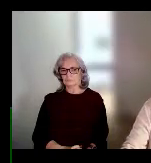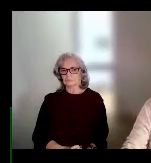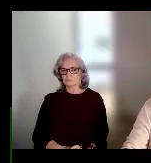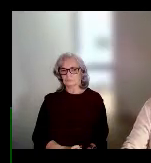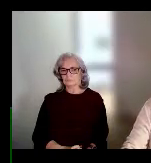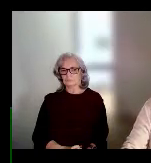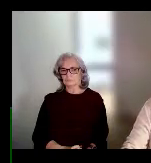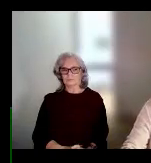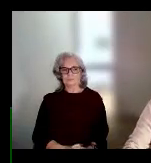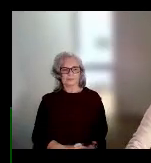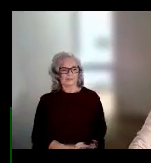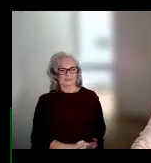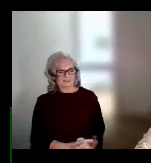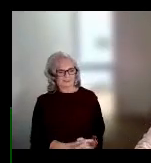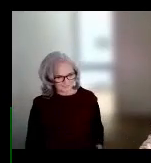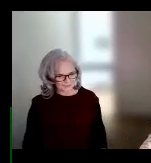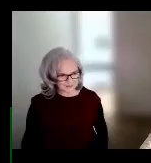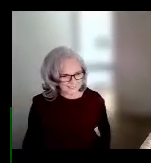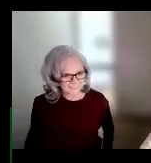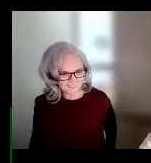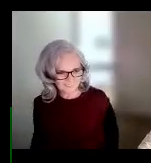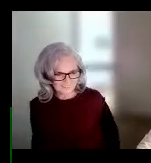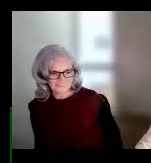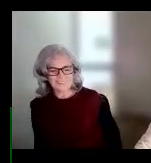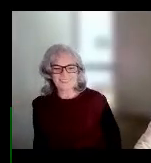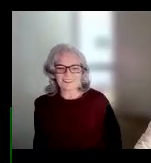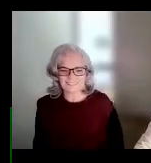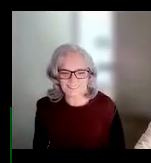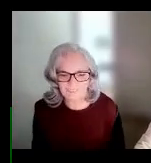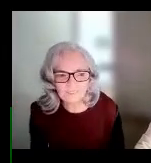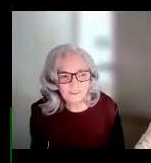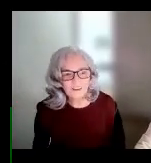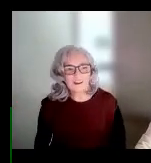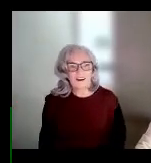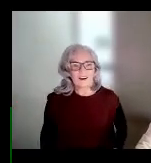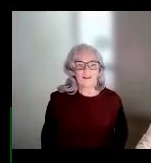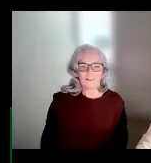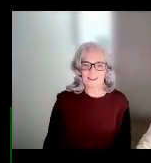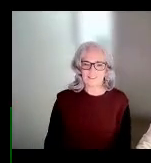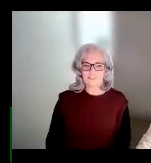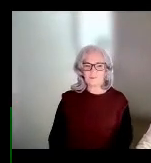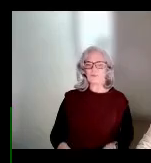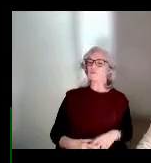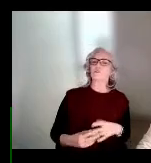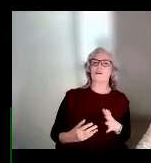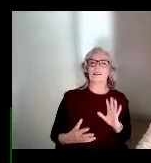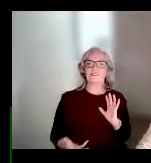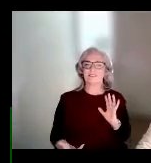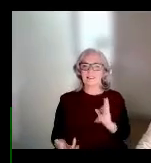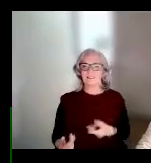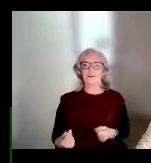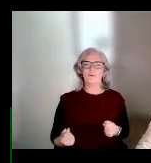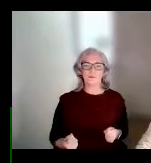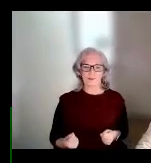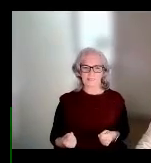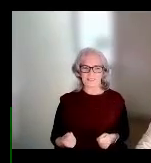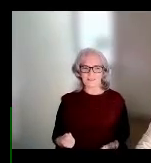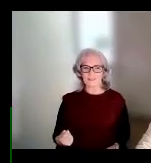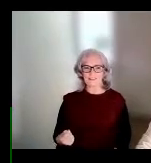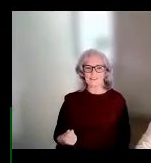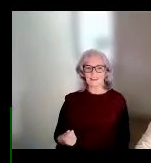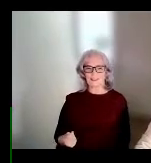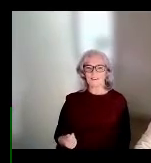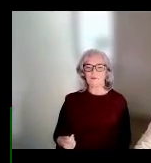is over to Anne now. This is the next project. It's me. Thanks, Karen. Okay, so when we talk about understanding and